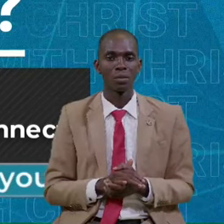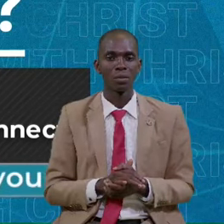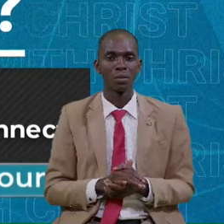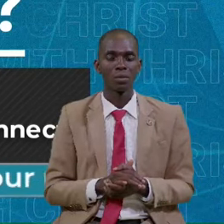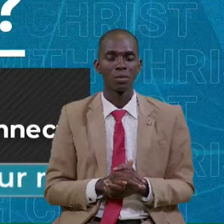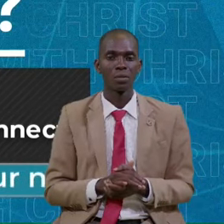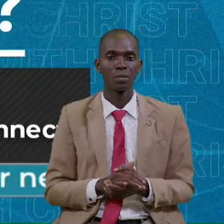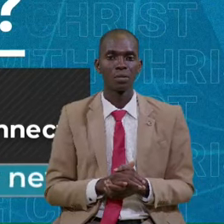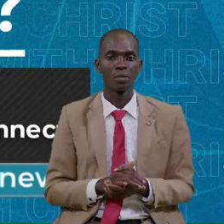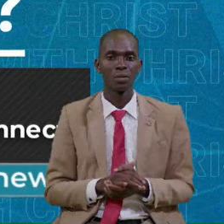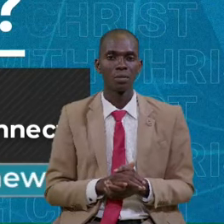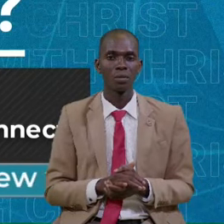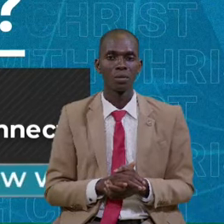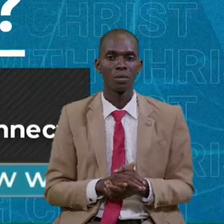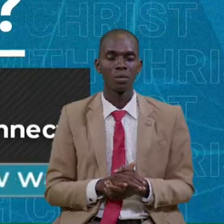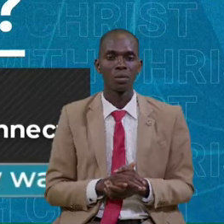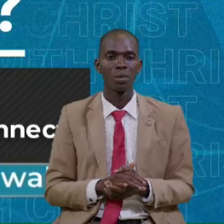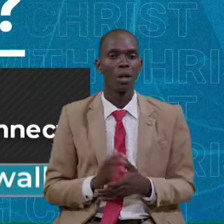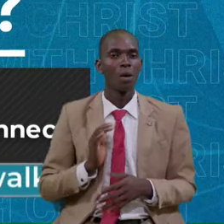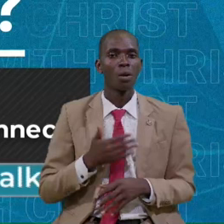fail our councelors